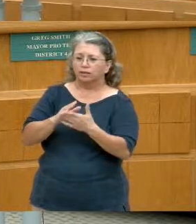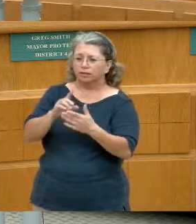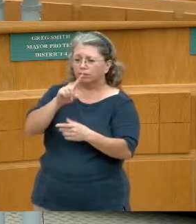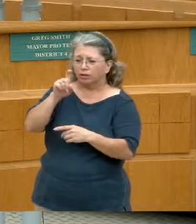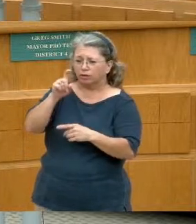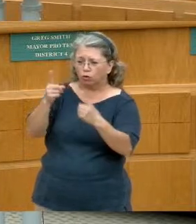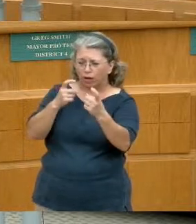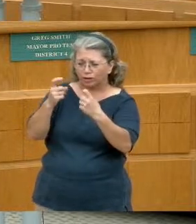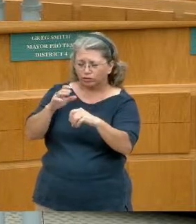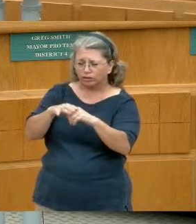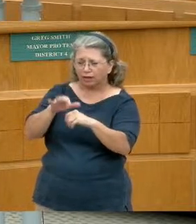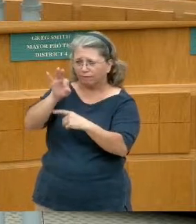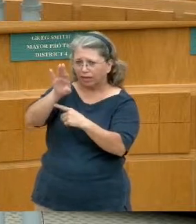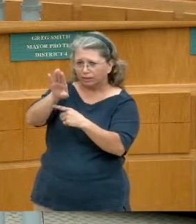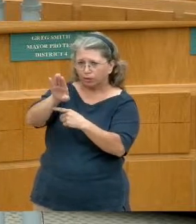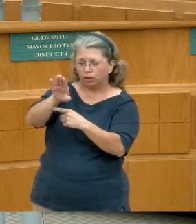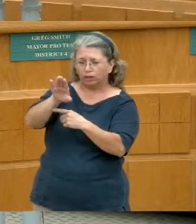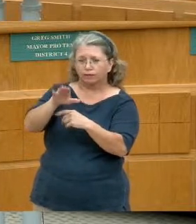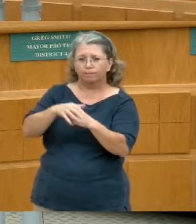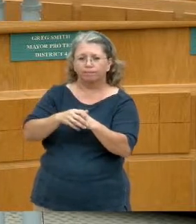Facebook are